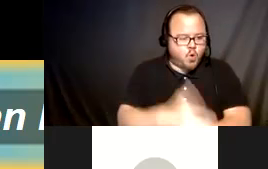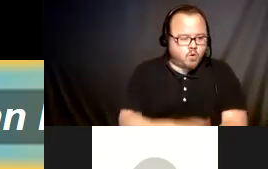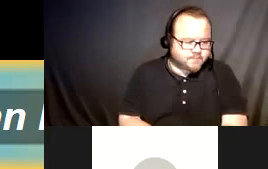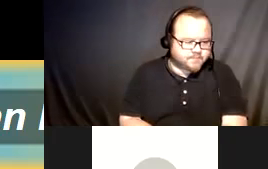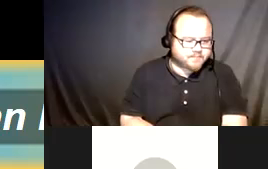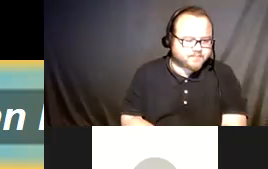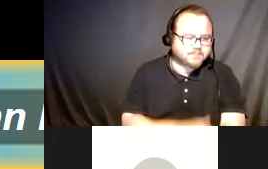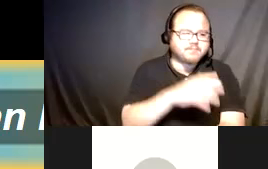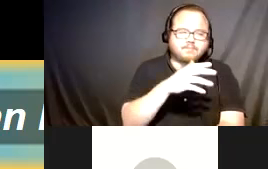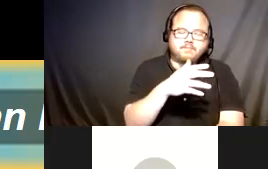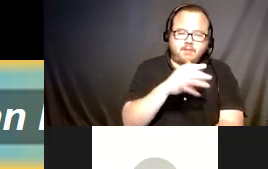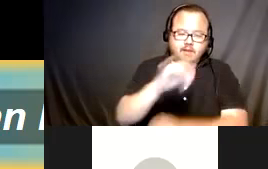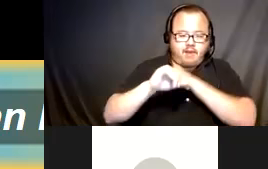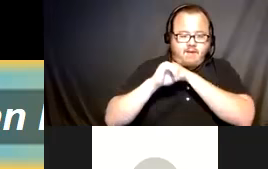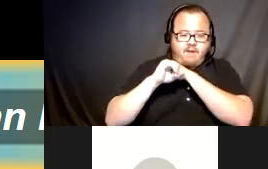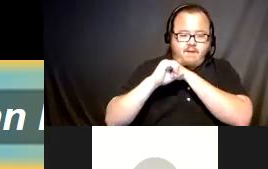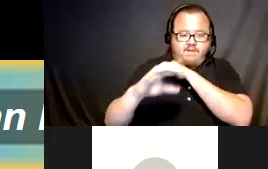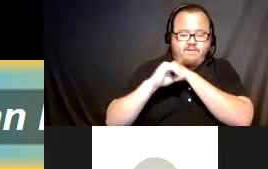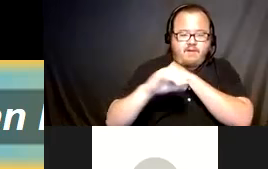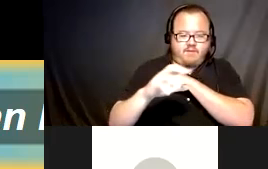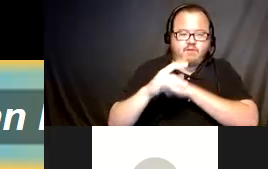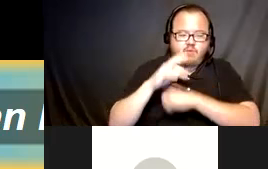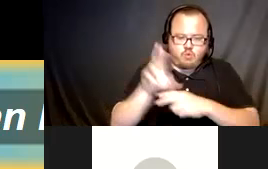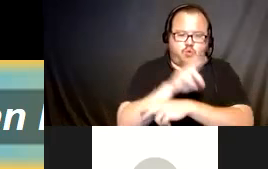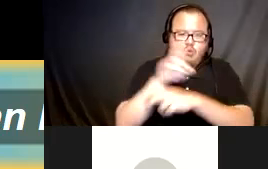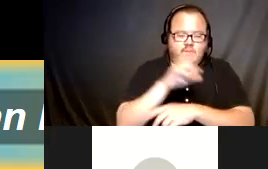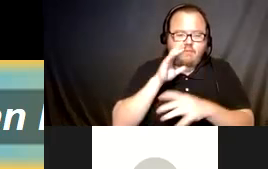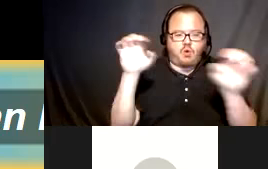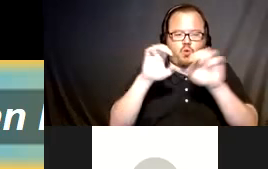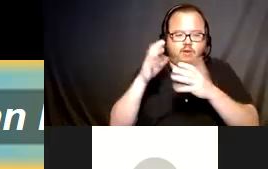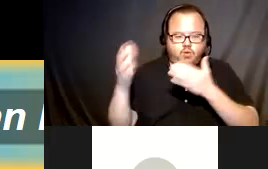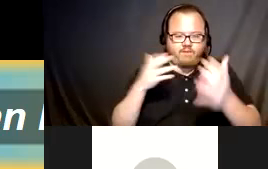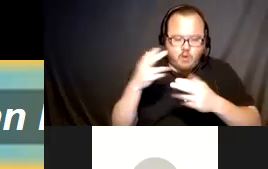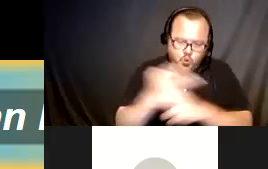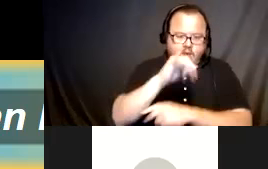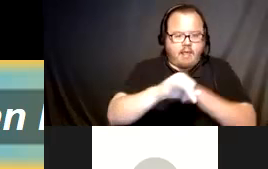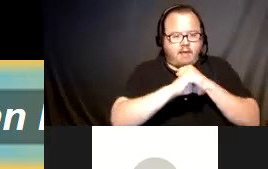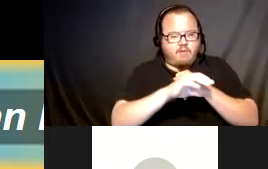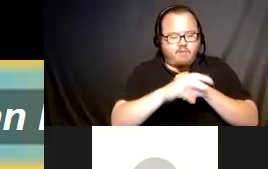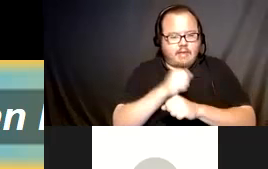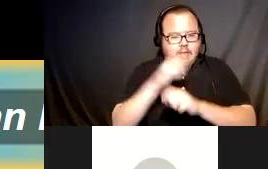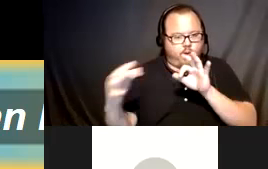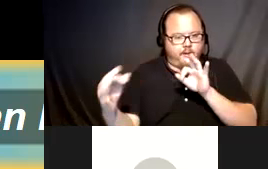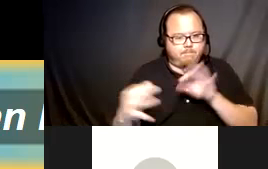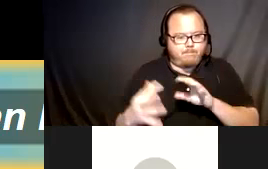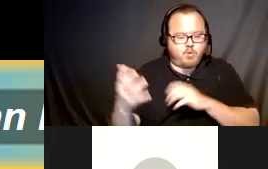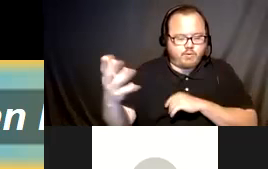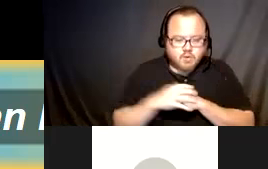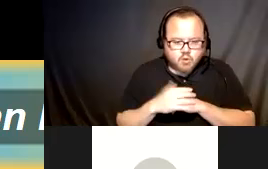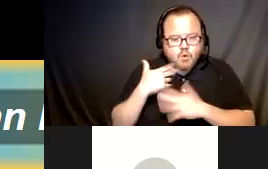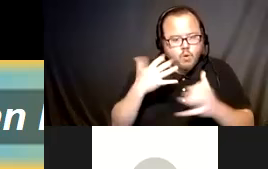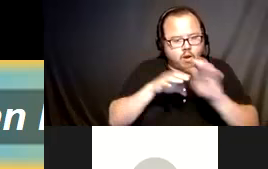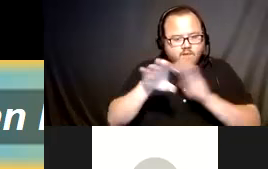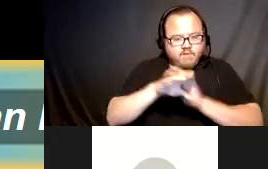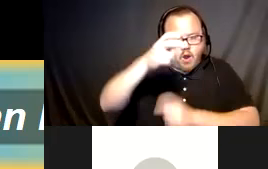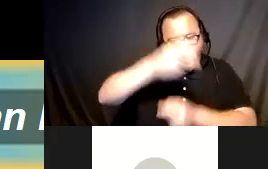involve the use of this flyer by crisis services and then get their input. We want to develop a